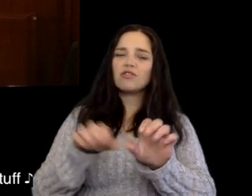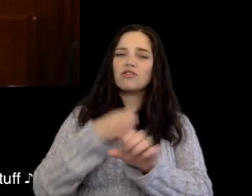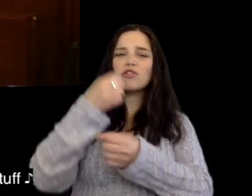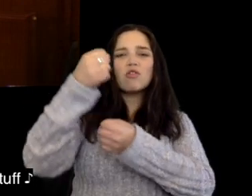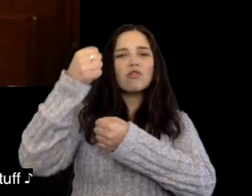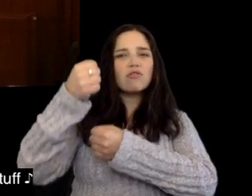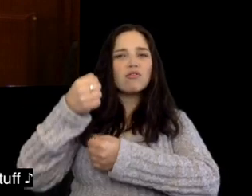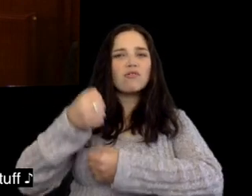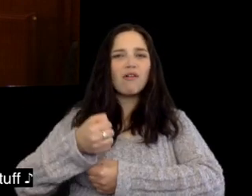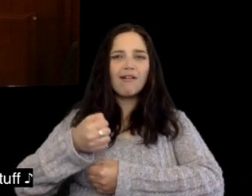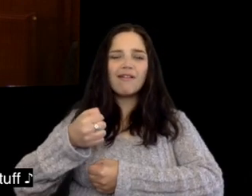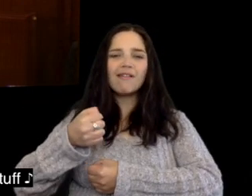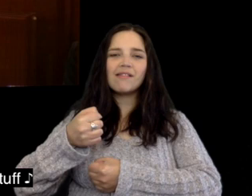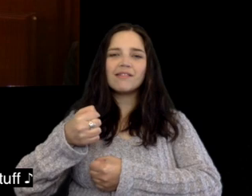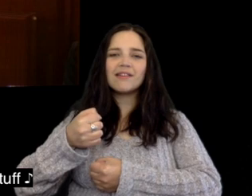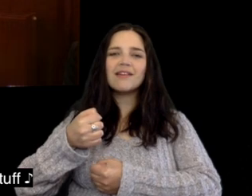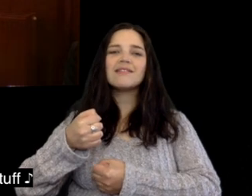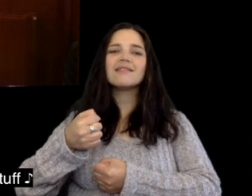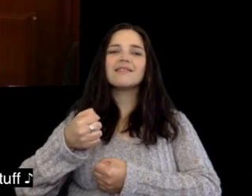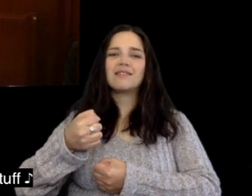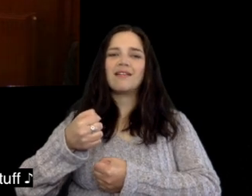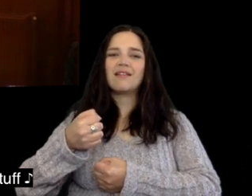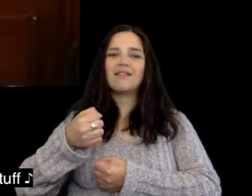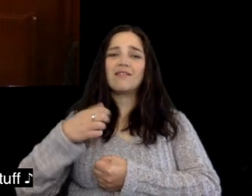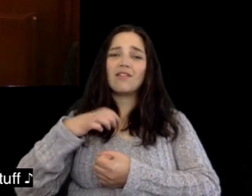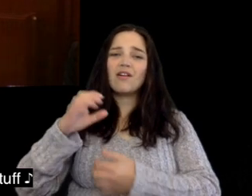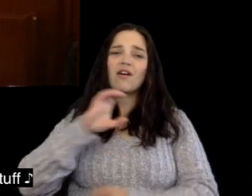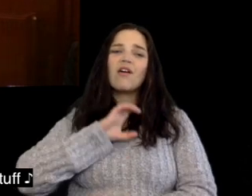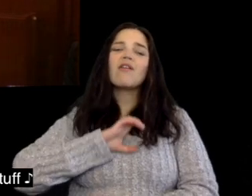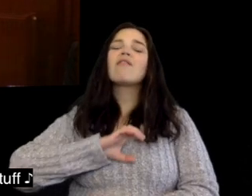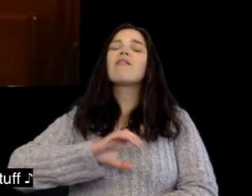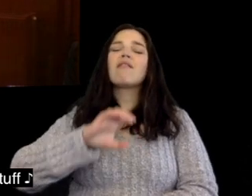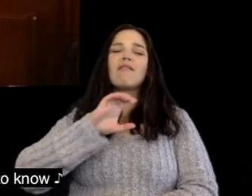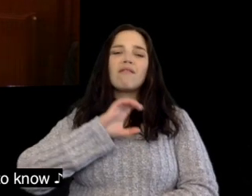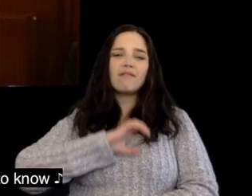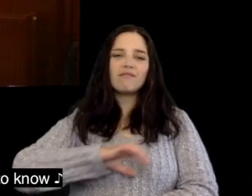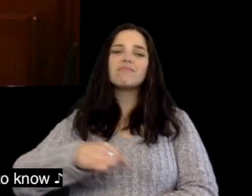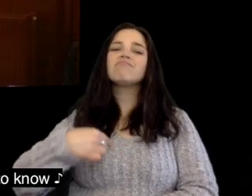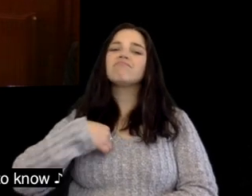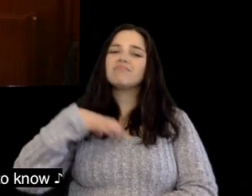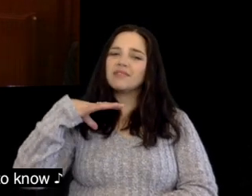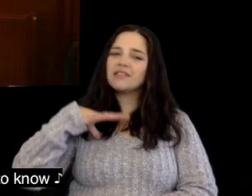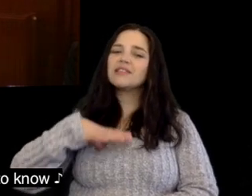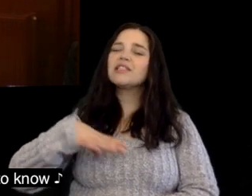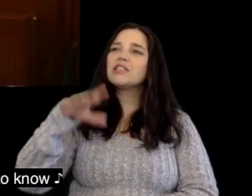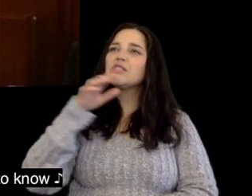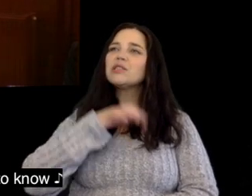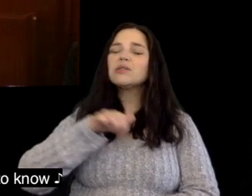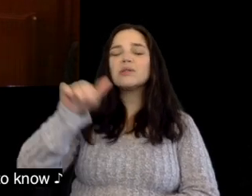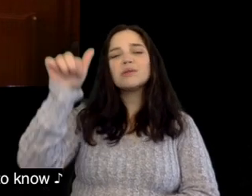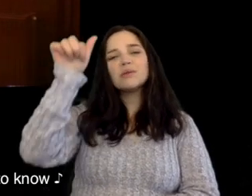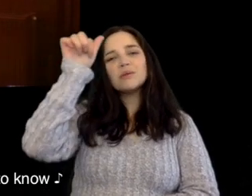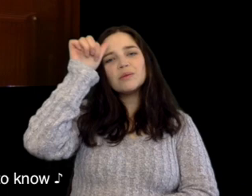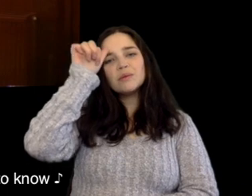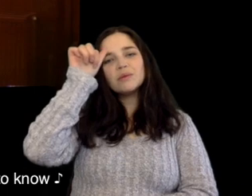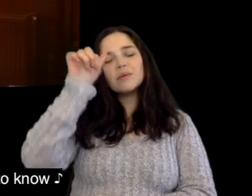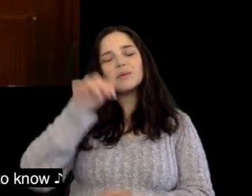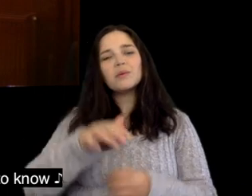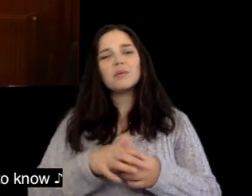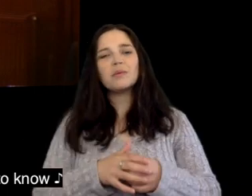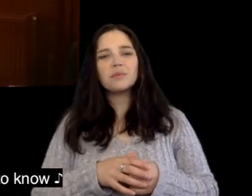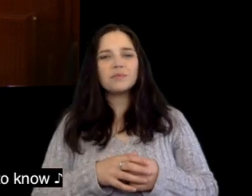me and your rod and staff are the comfort I need